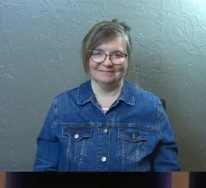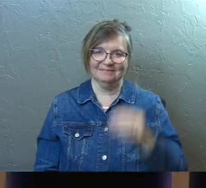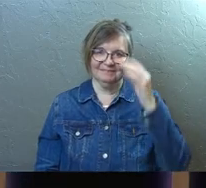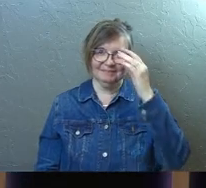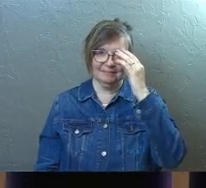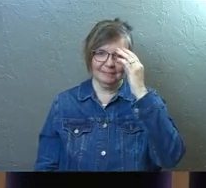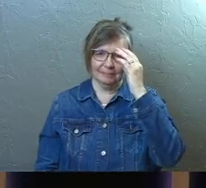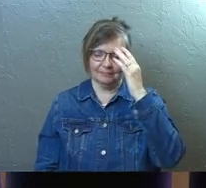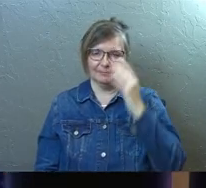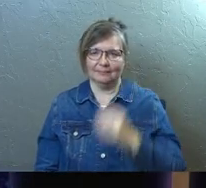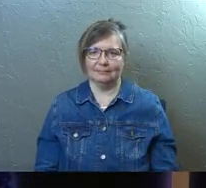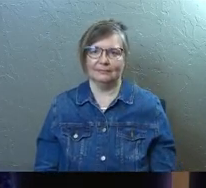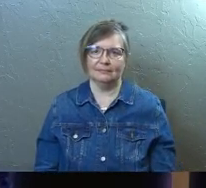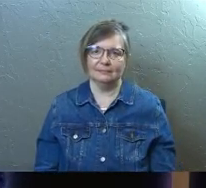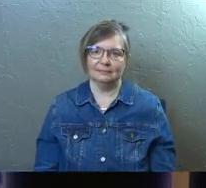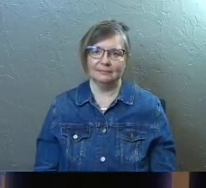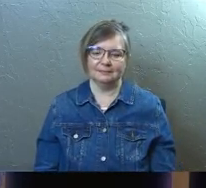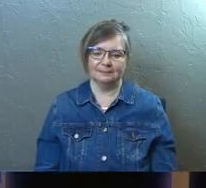Go ahead and have a seat.